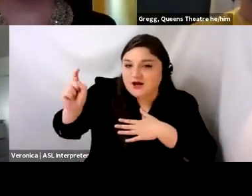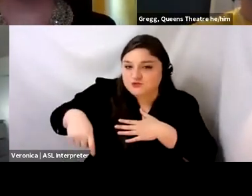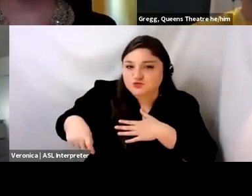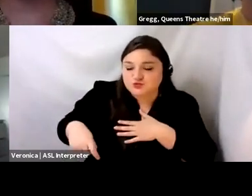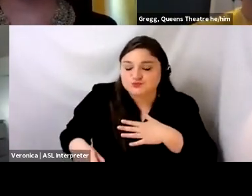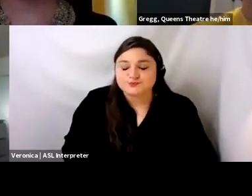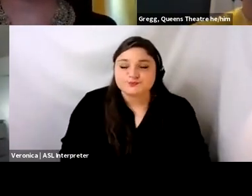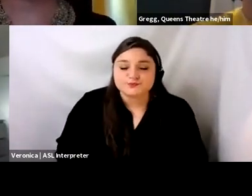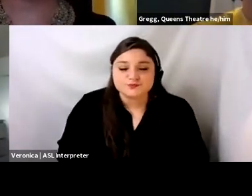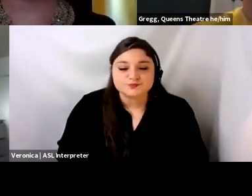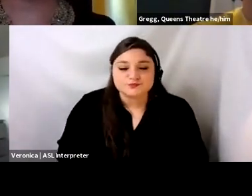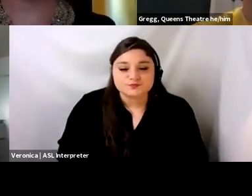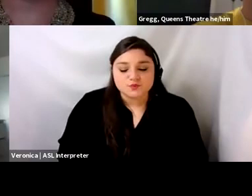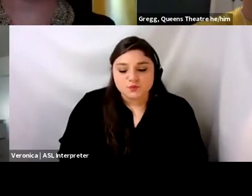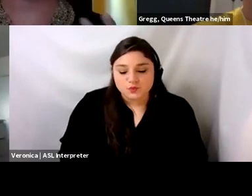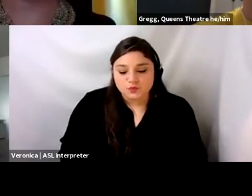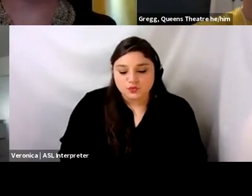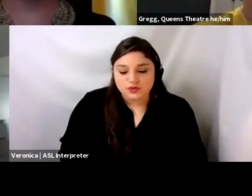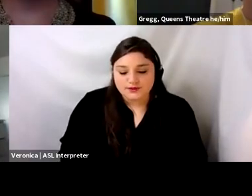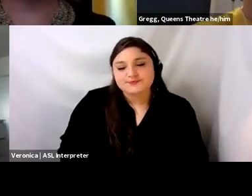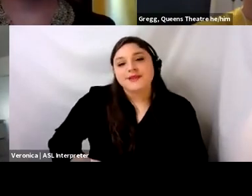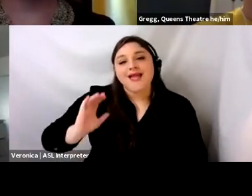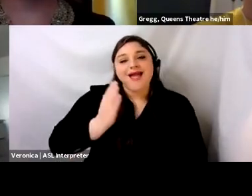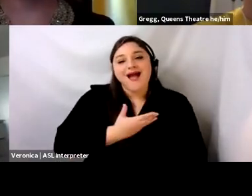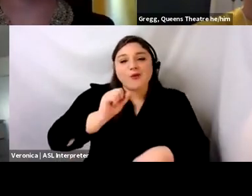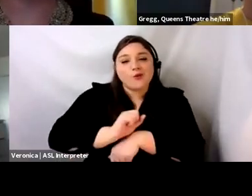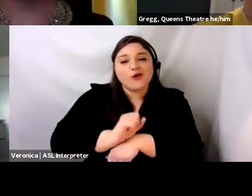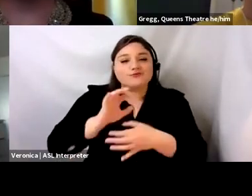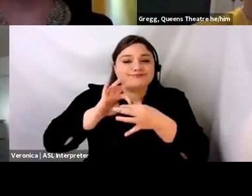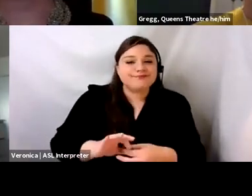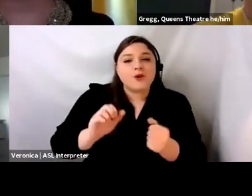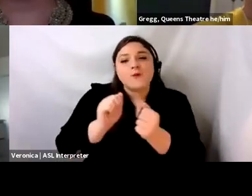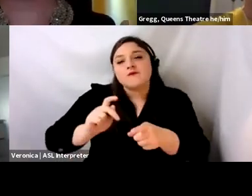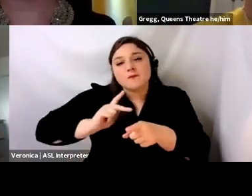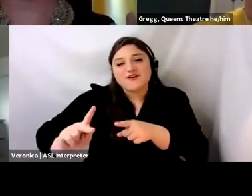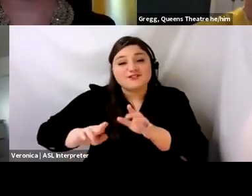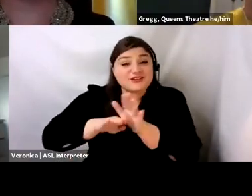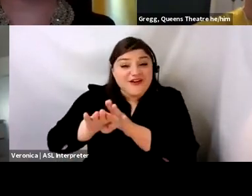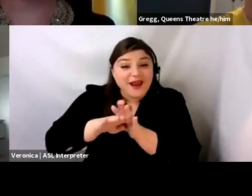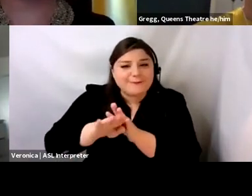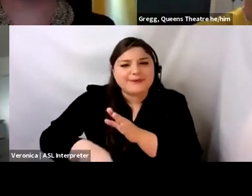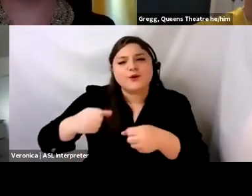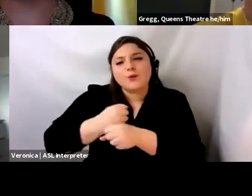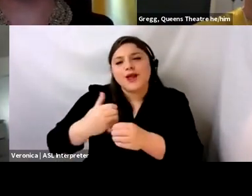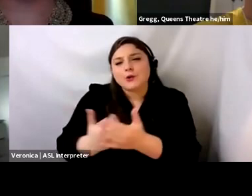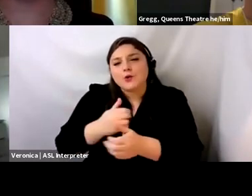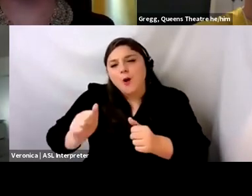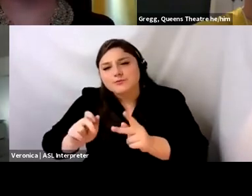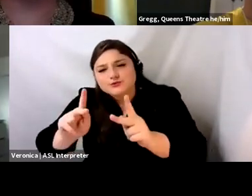you know, we, we help a lot with, we provide professional development opportunities, workshops, resources.